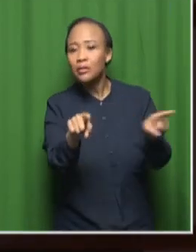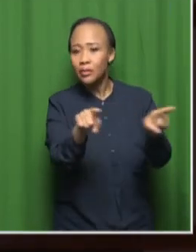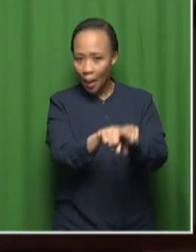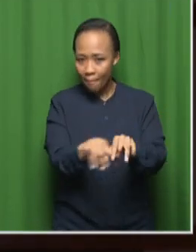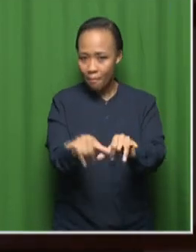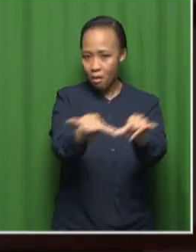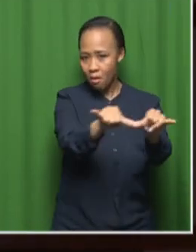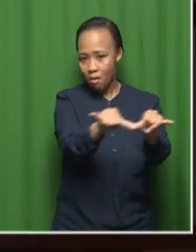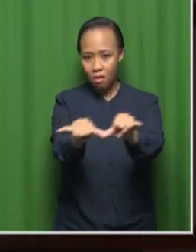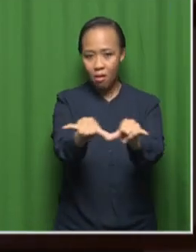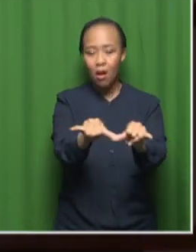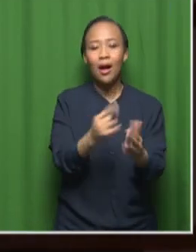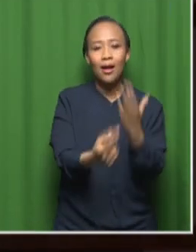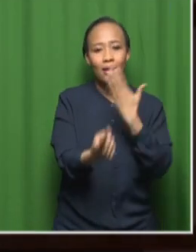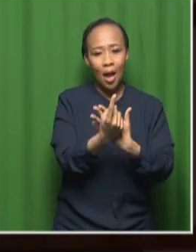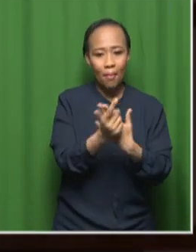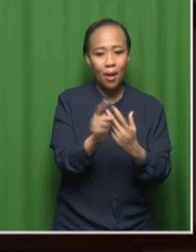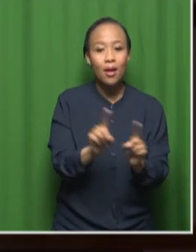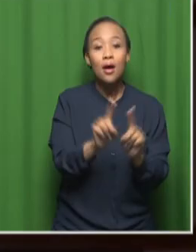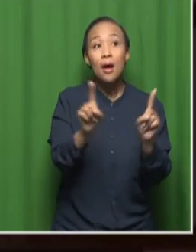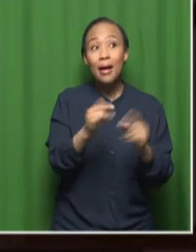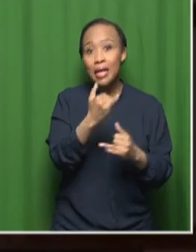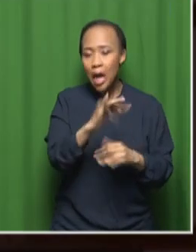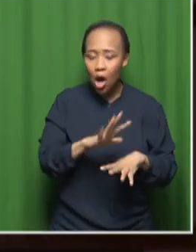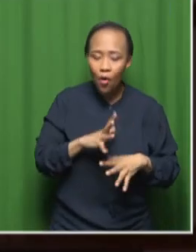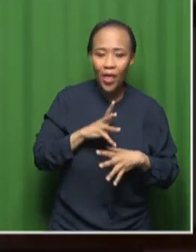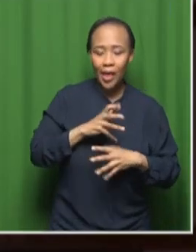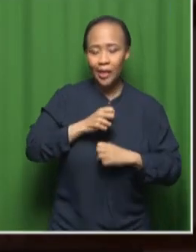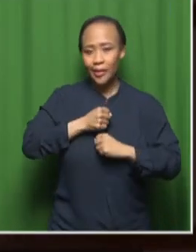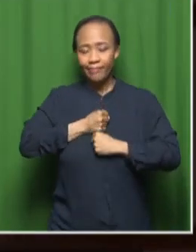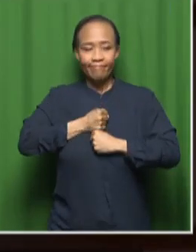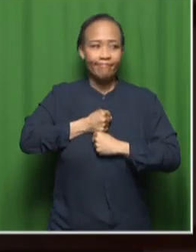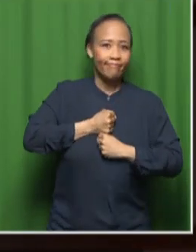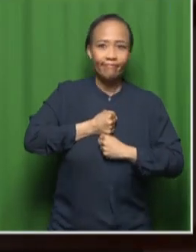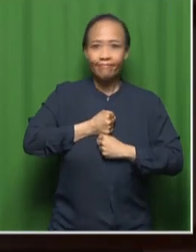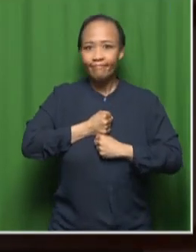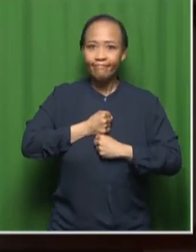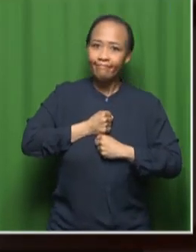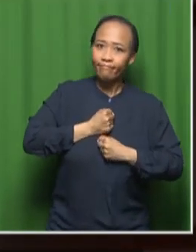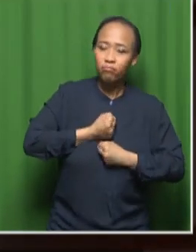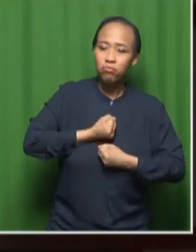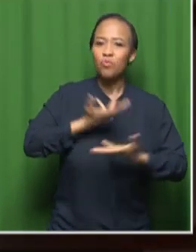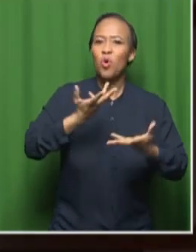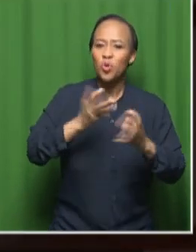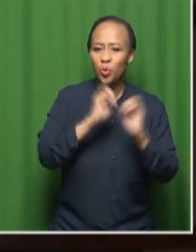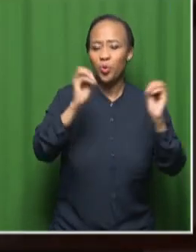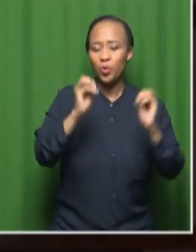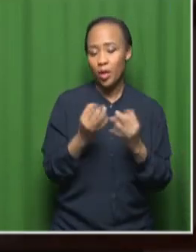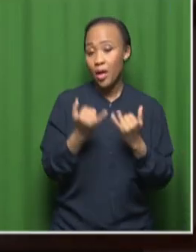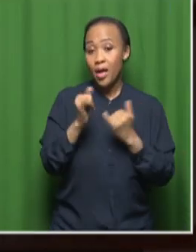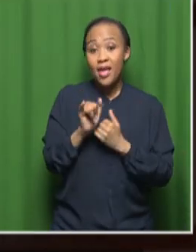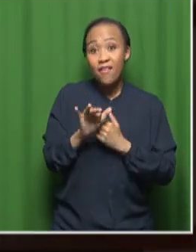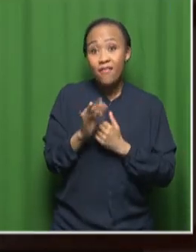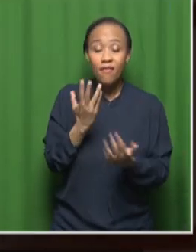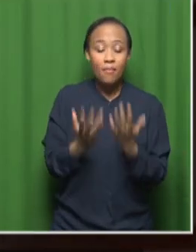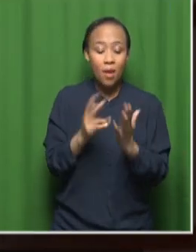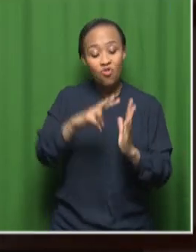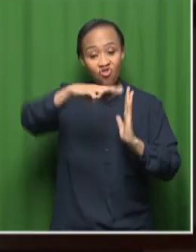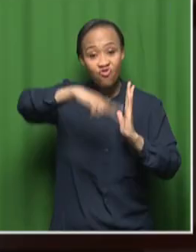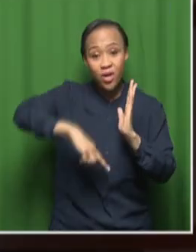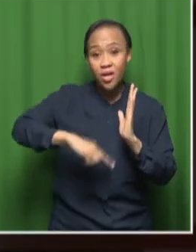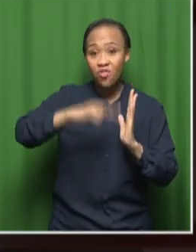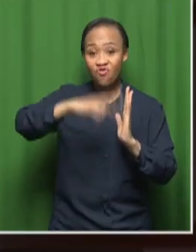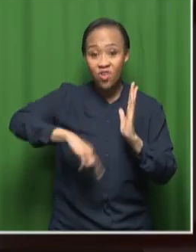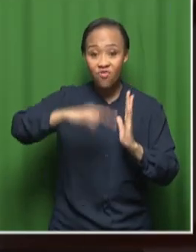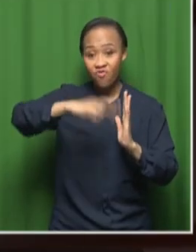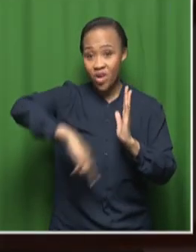I speak about these issues just to be the voice of the voiceless. Because everything that I wrote about in this book, even if you were to read it now, maybe in the next coming few years, we'll hear people